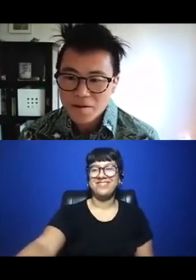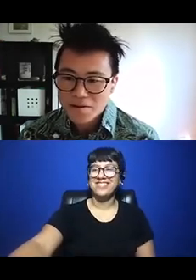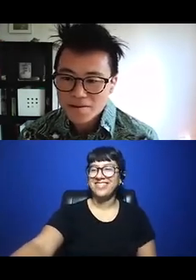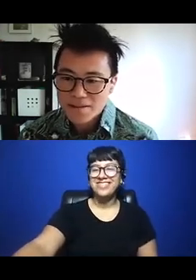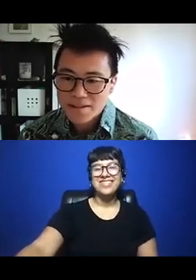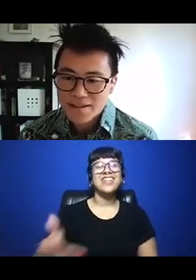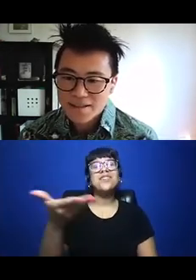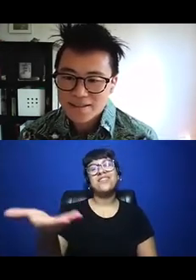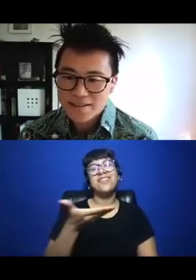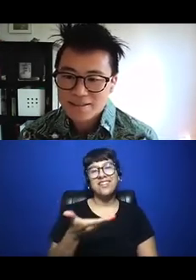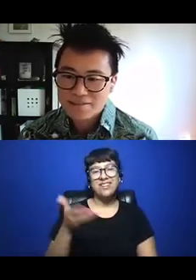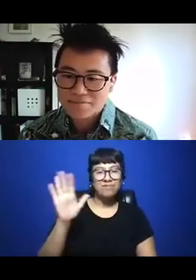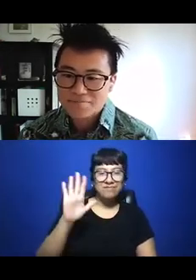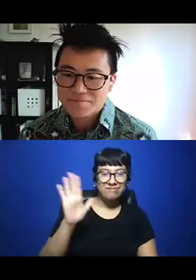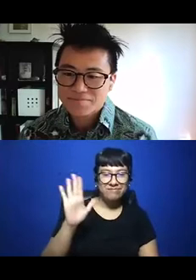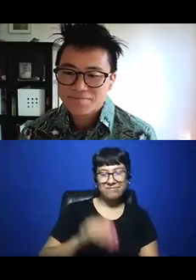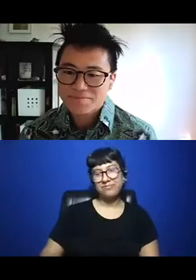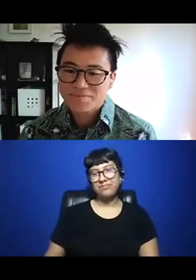Welcome all.